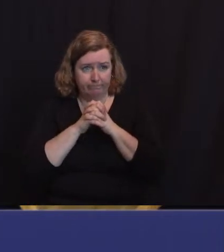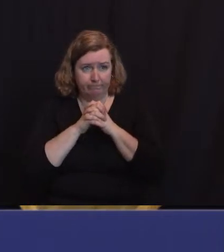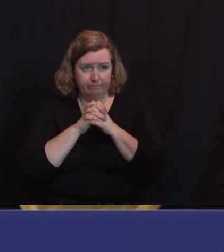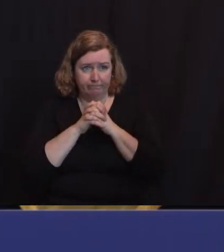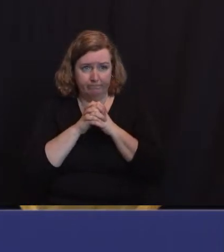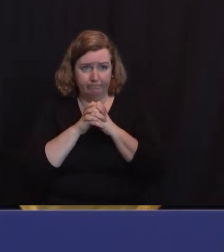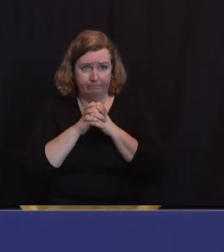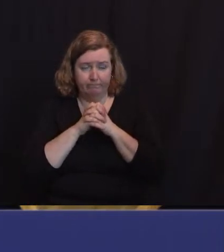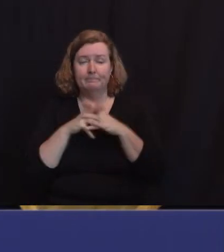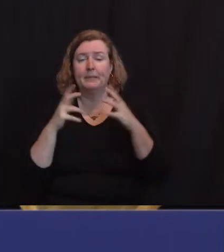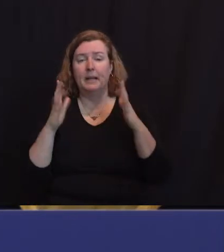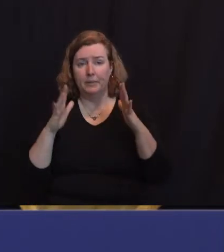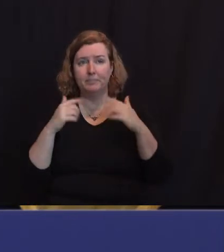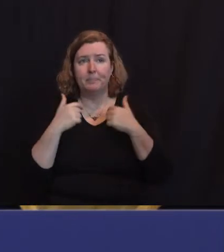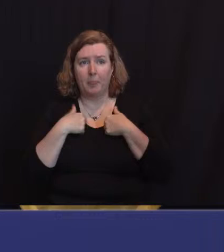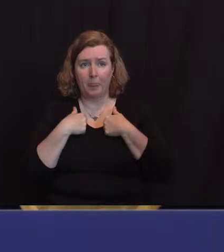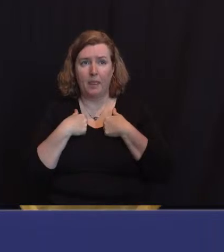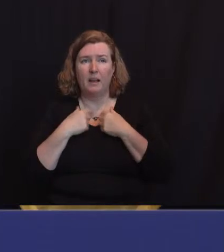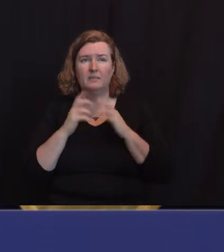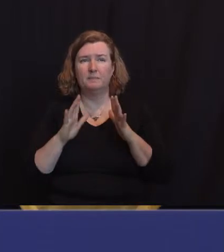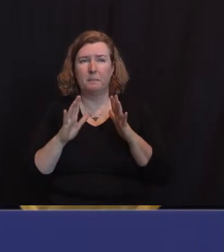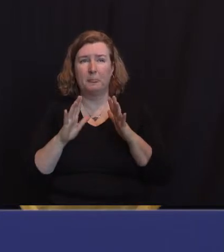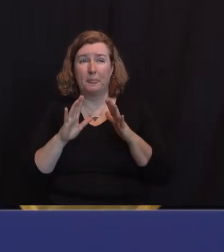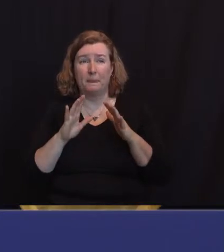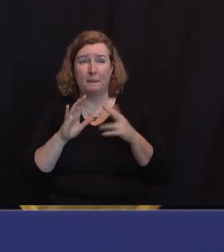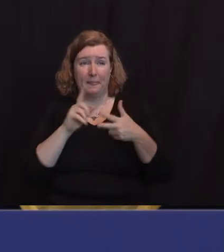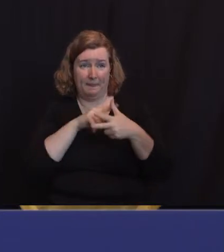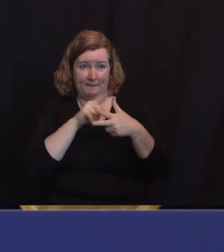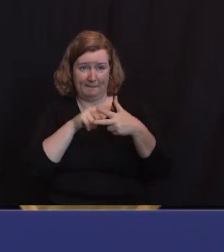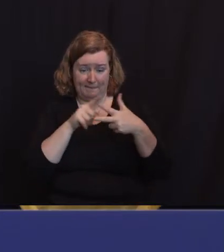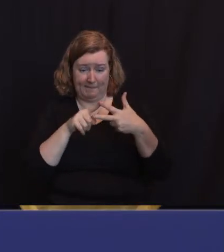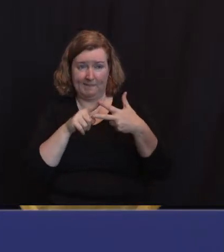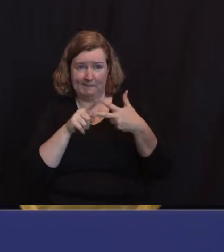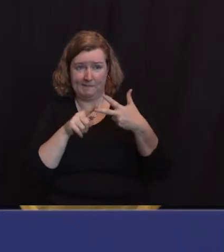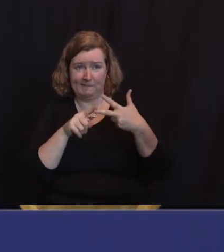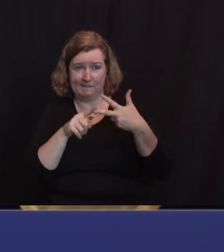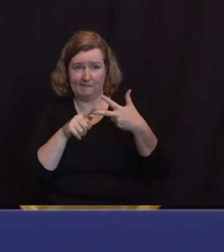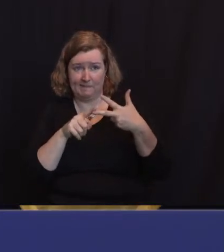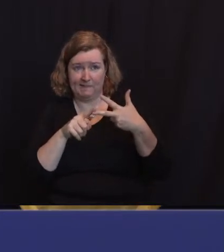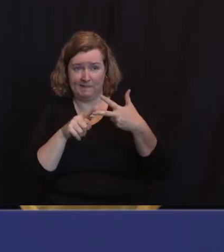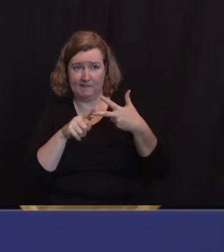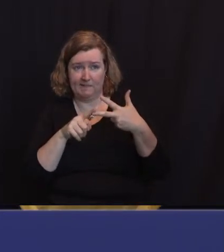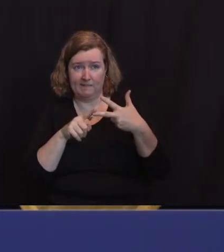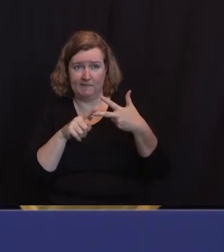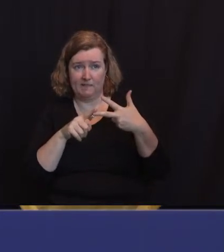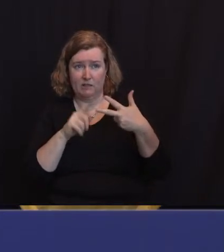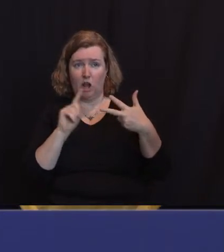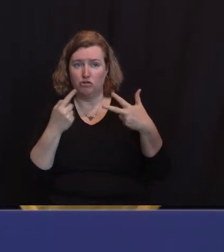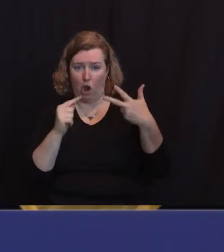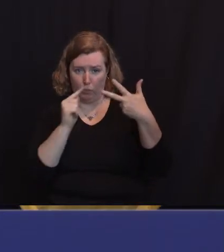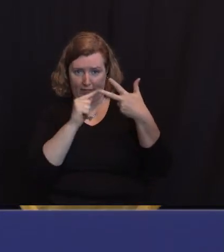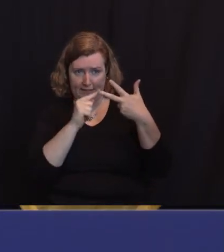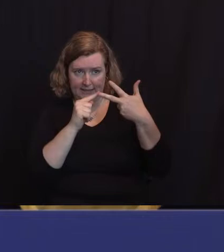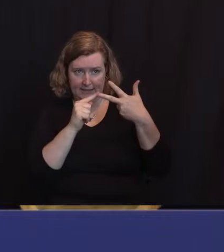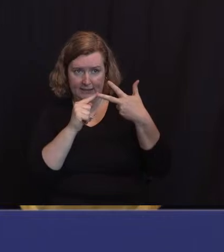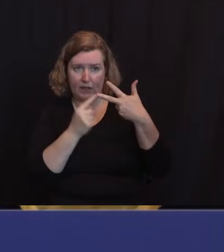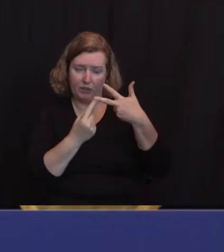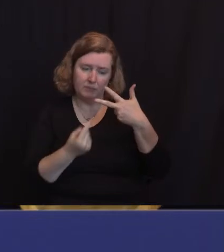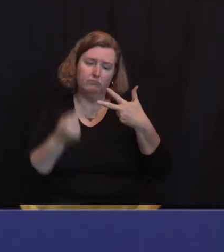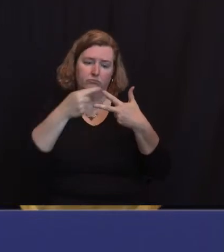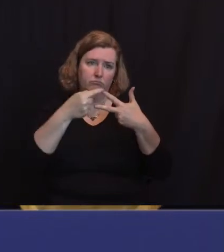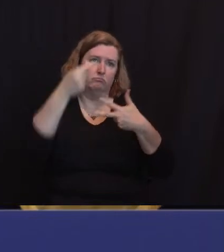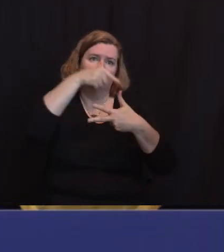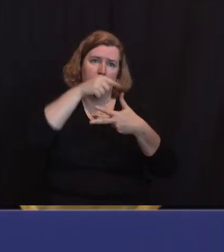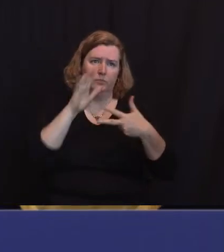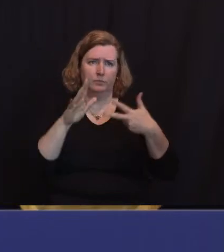Let me go on the first three questions. Let me go in reverse order. What won't we spend the money